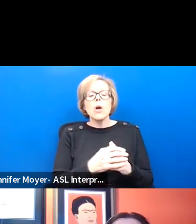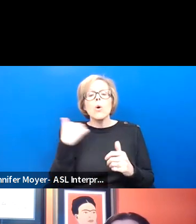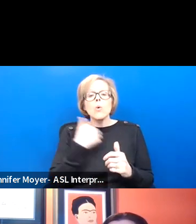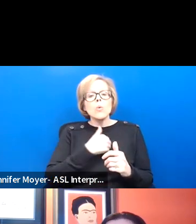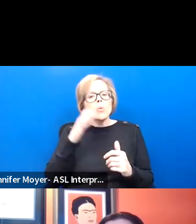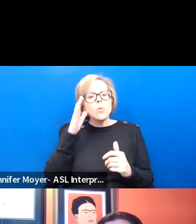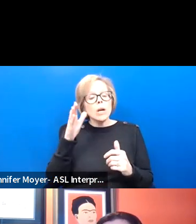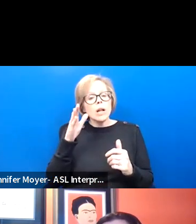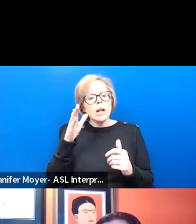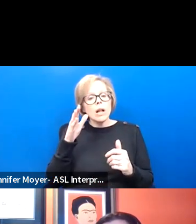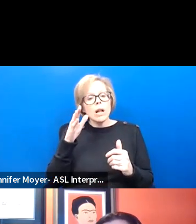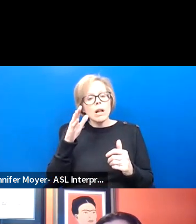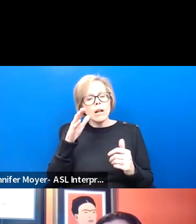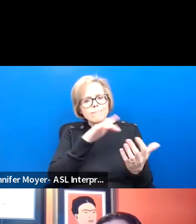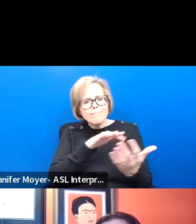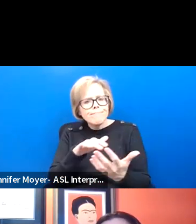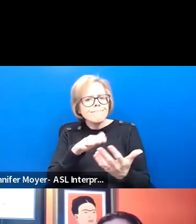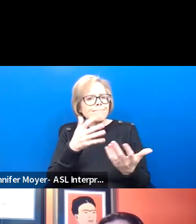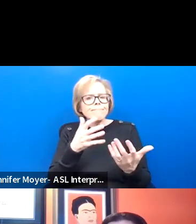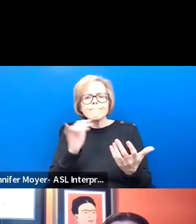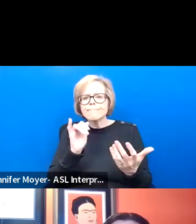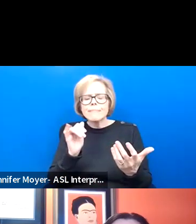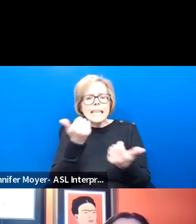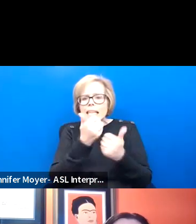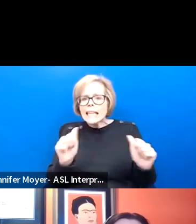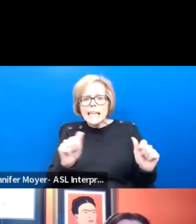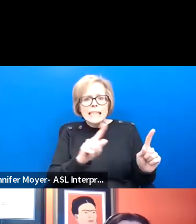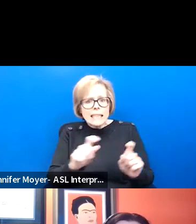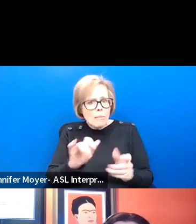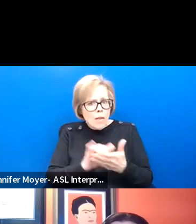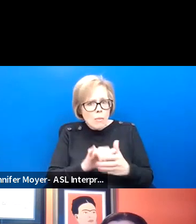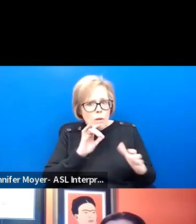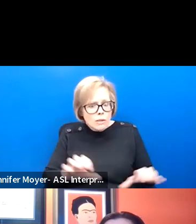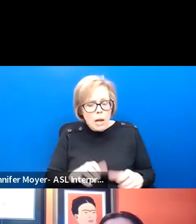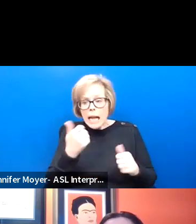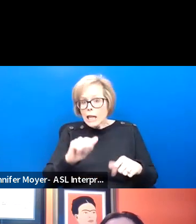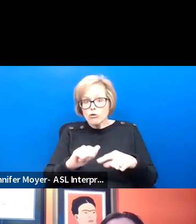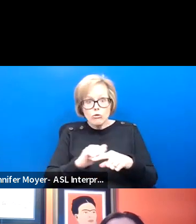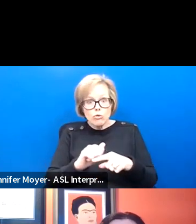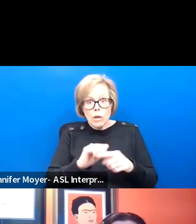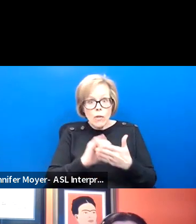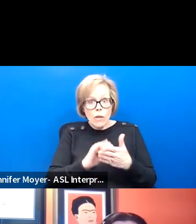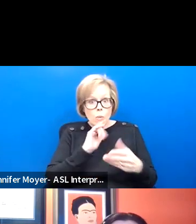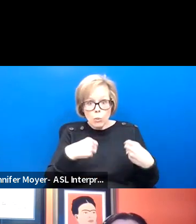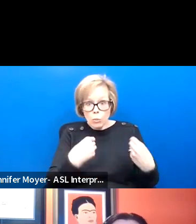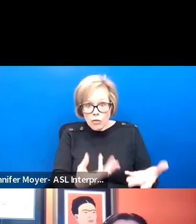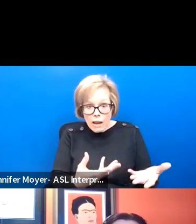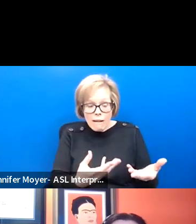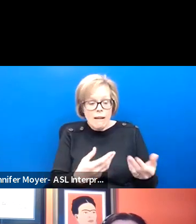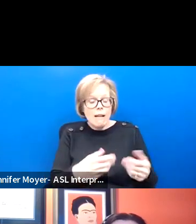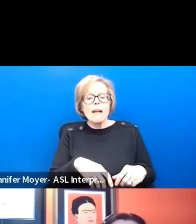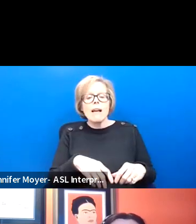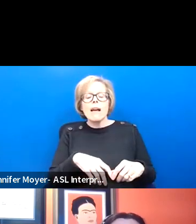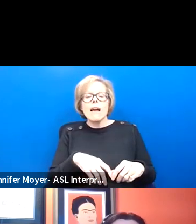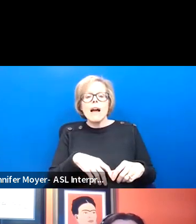be looking at, any assessments that were done, any training that might be provided. And